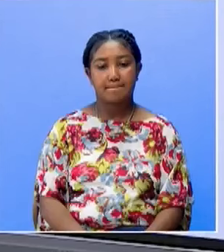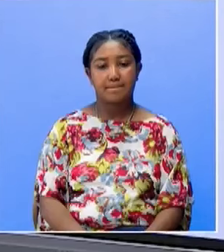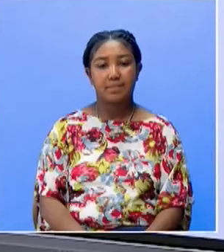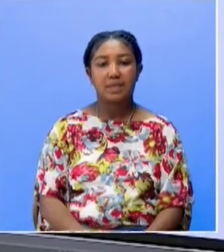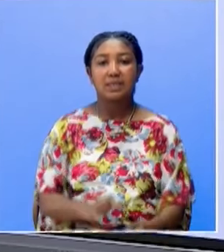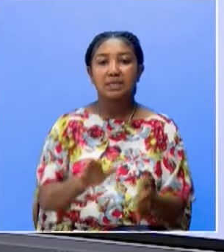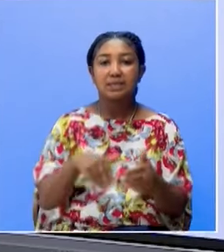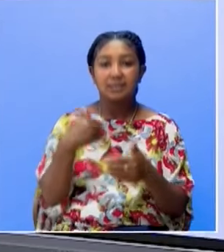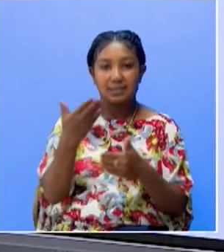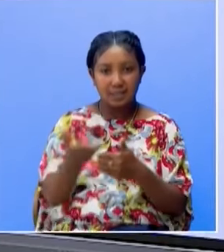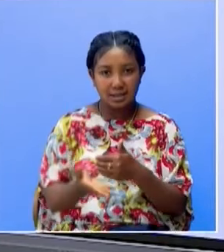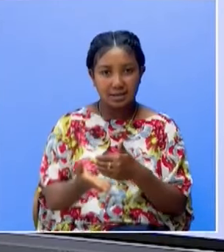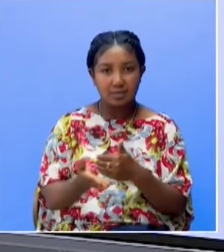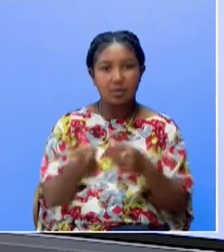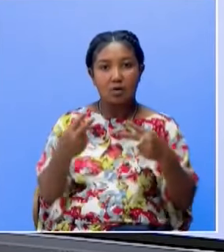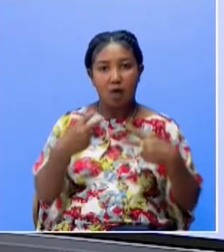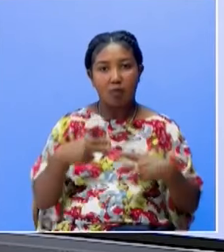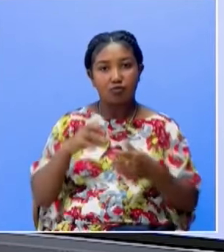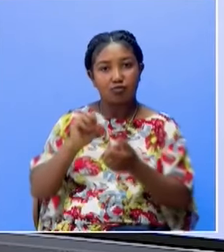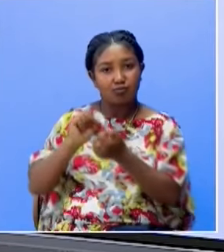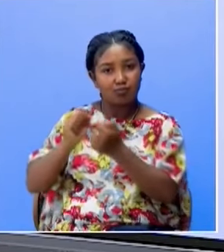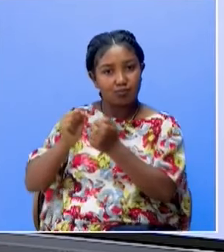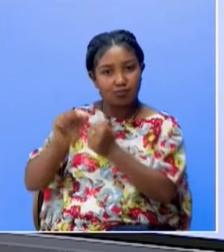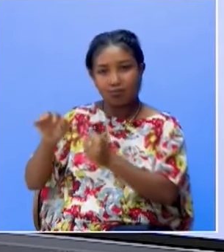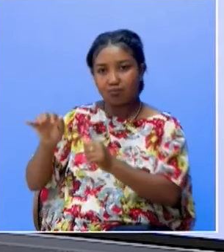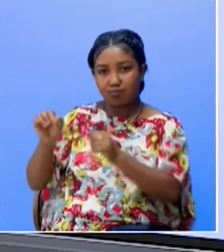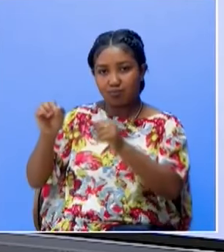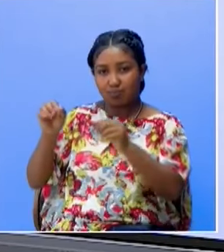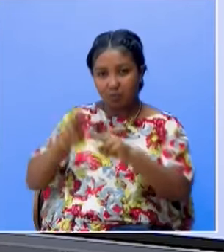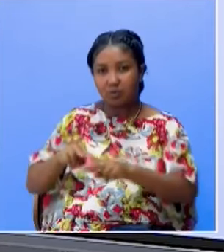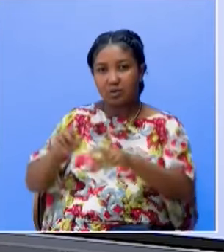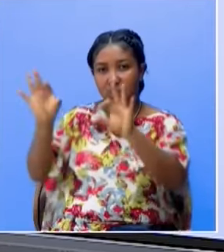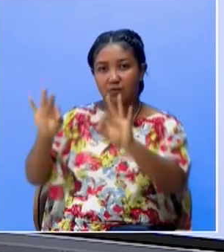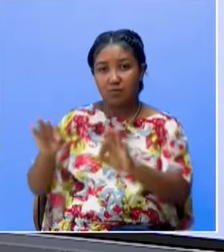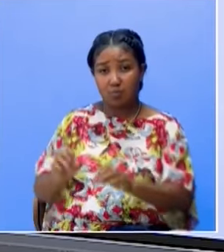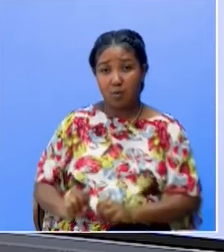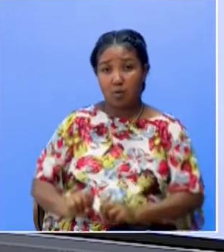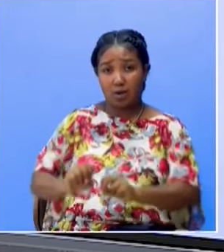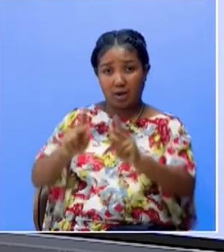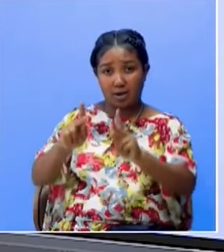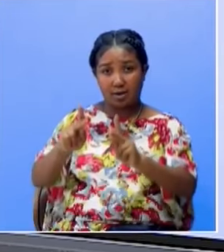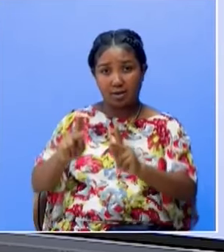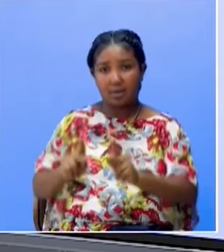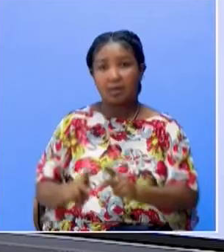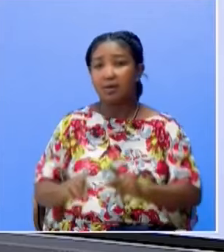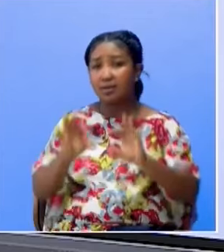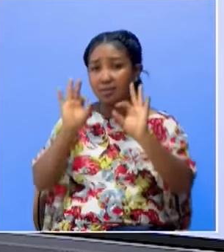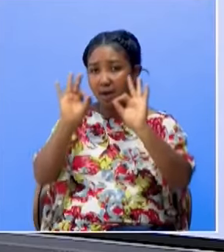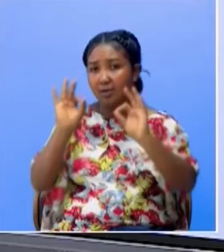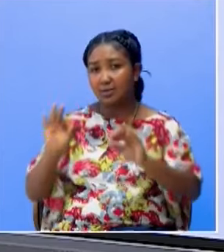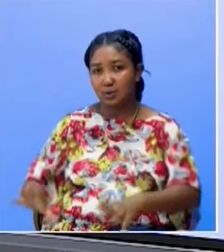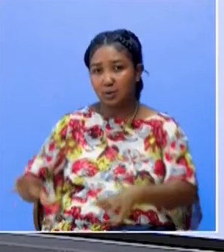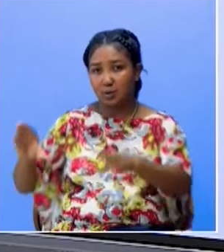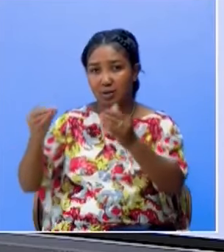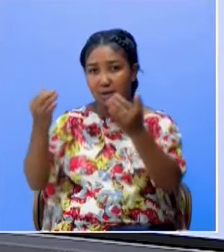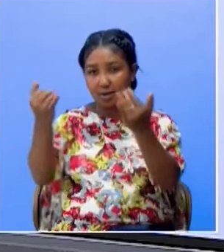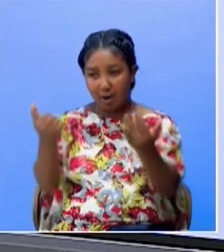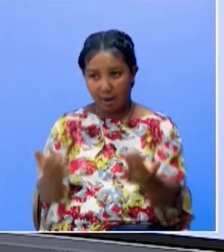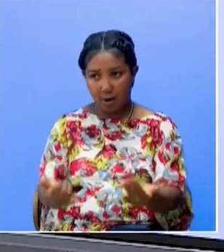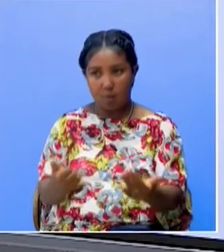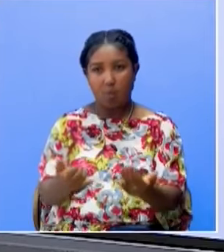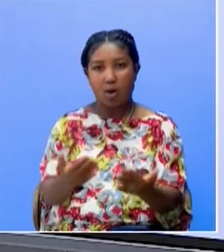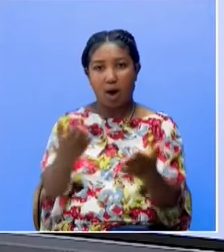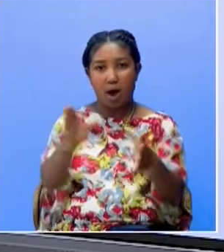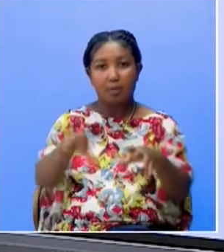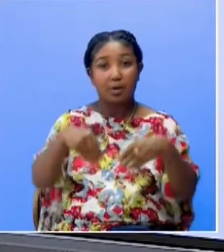Then you have to put in such forms. Is it okay? Nice student. Now I'm going